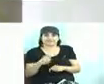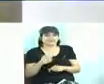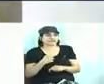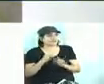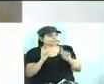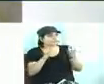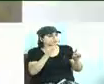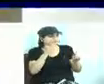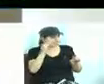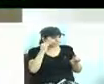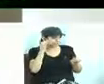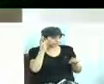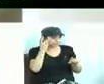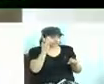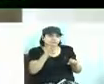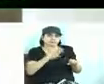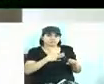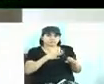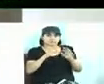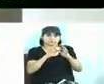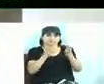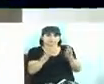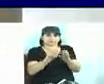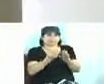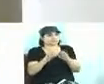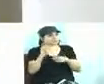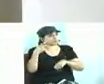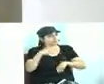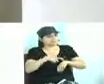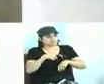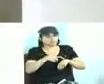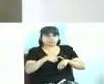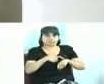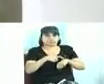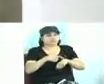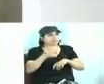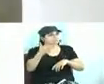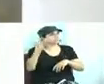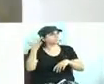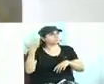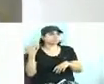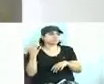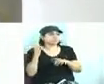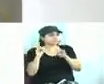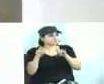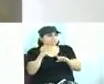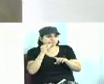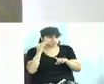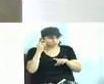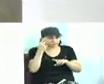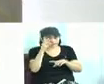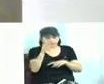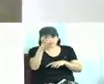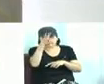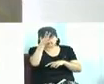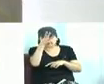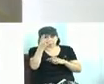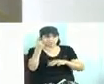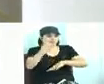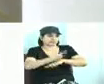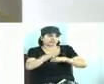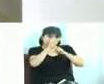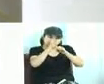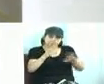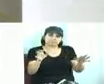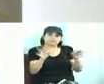I went home to see my family for Father's Day, and it's the first time in my long-term memory that I can remember being home for Father's Day, so it was a blessing to be